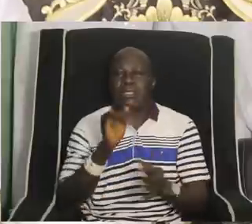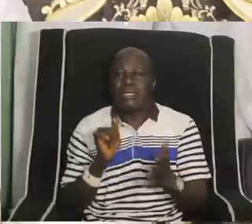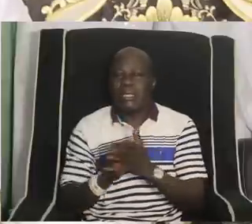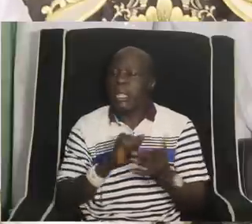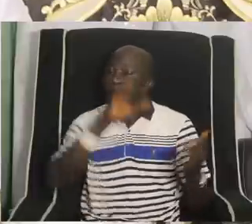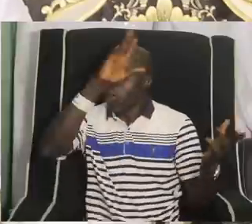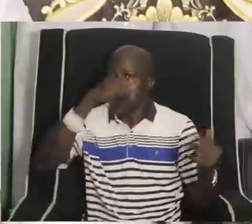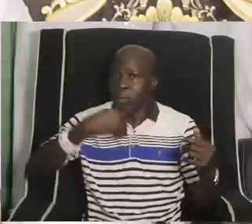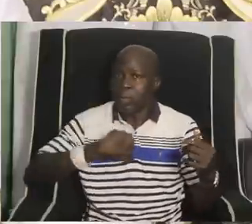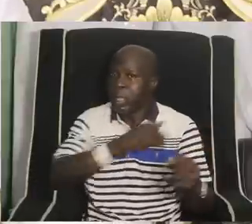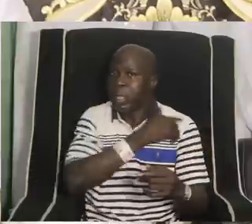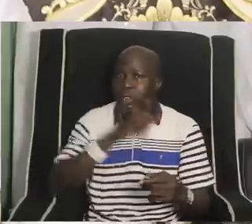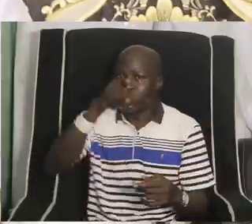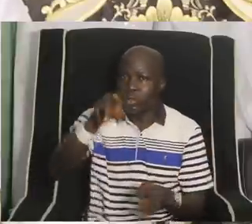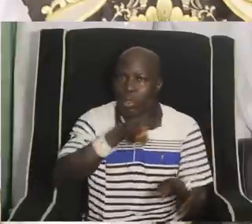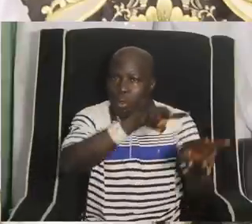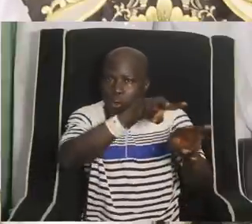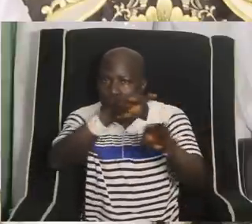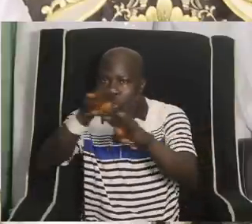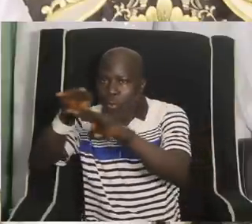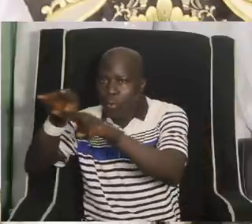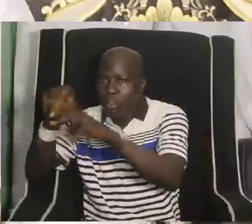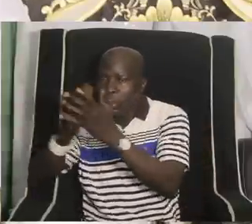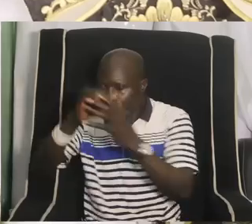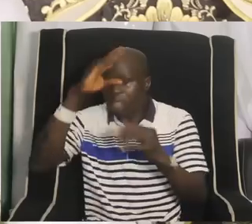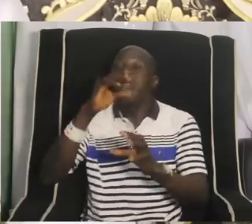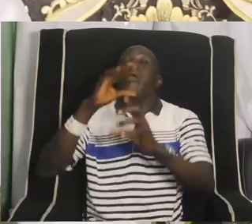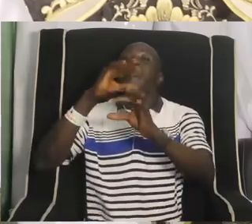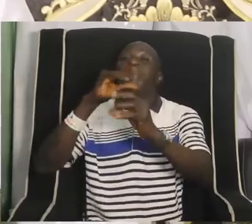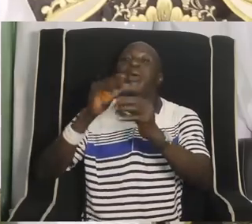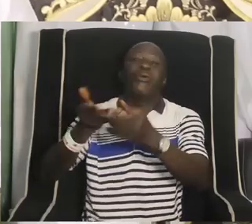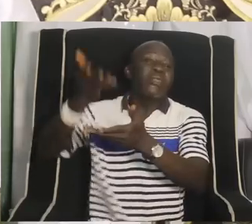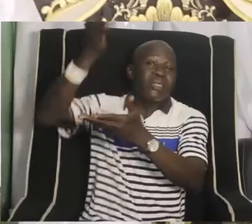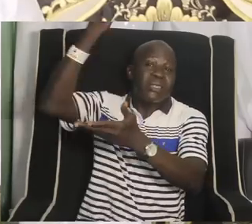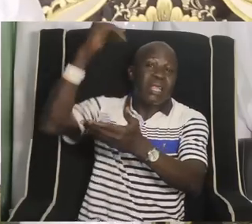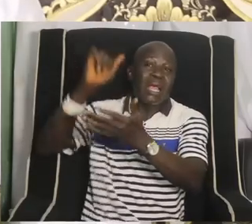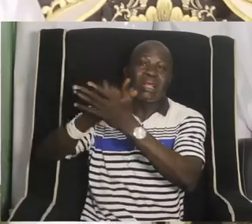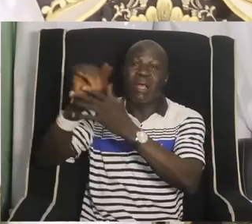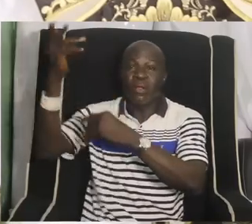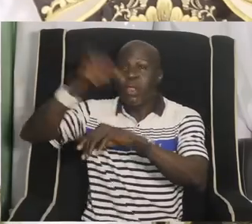hope you and I are watching because the trumpet will sound. If he